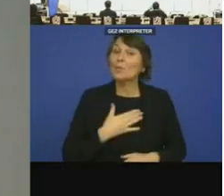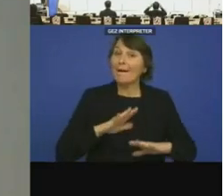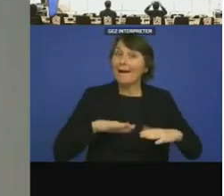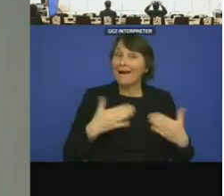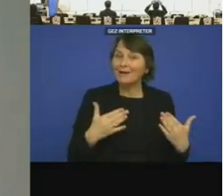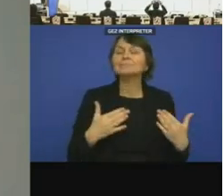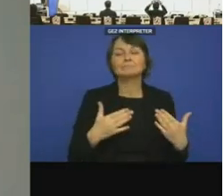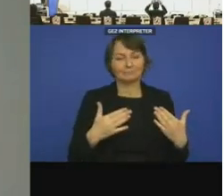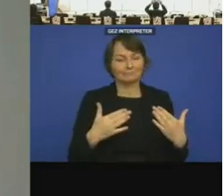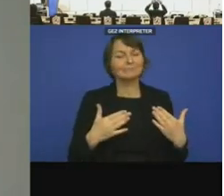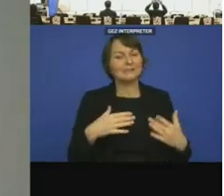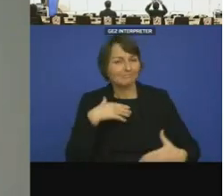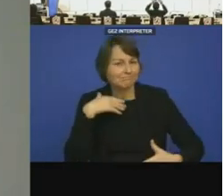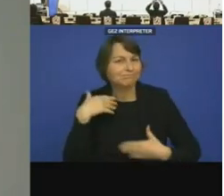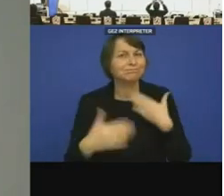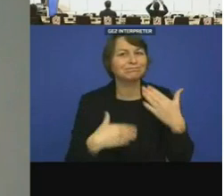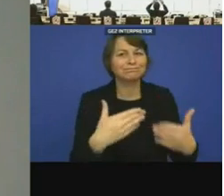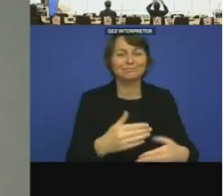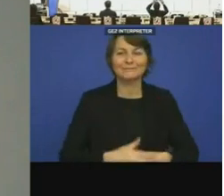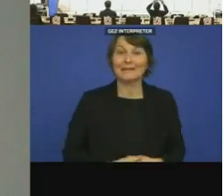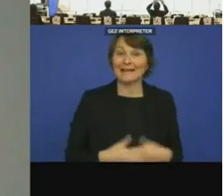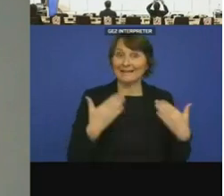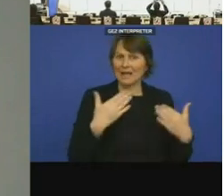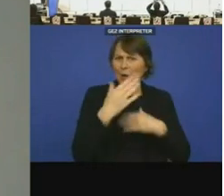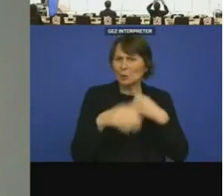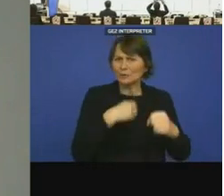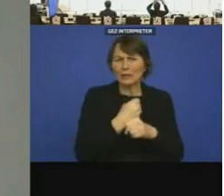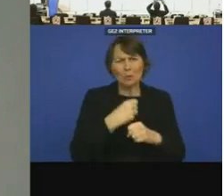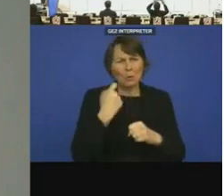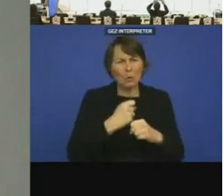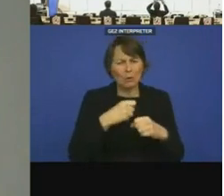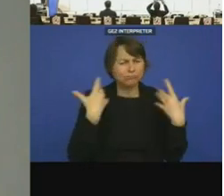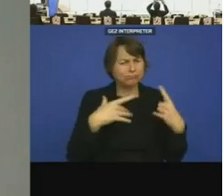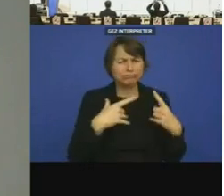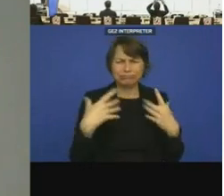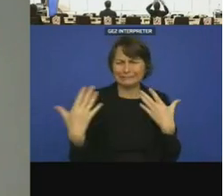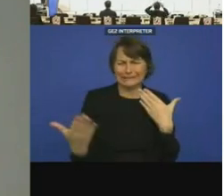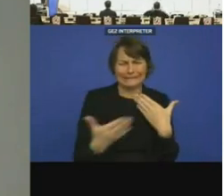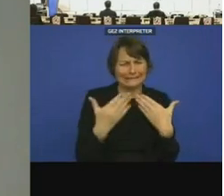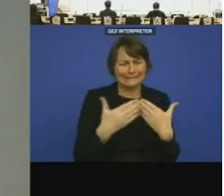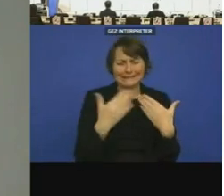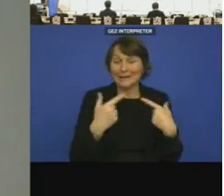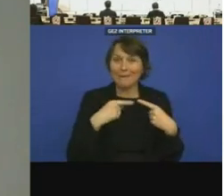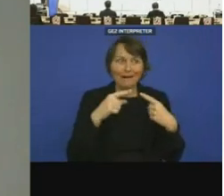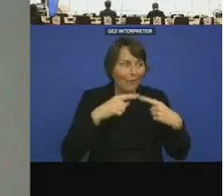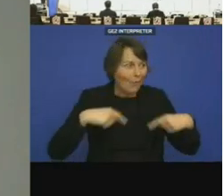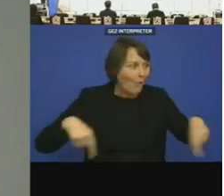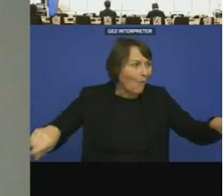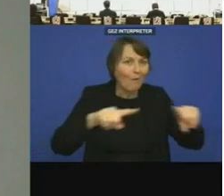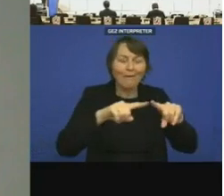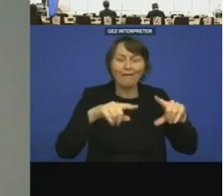say that despite the difficult year we had, this community has given us an incredible response.